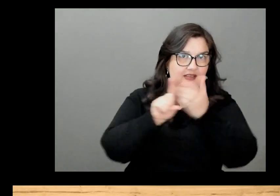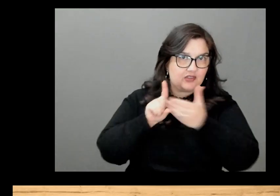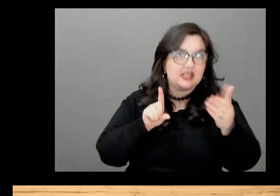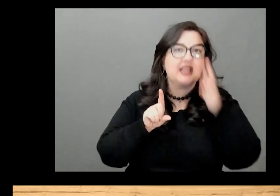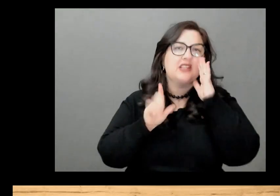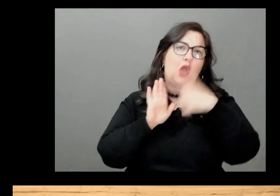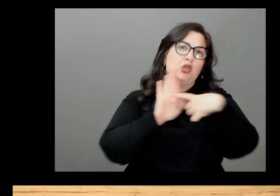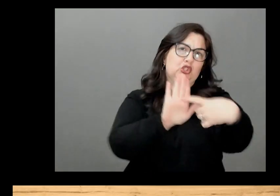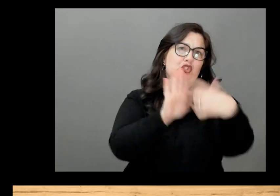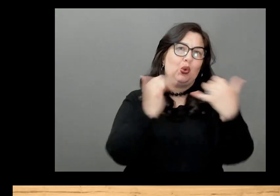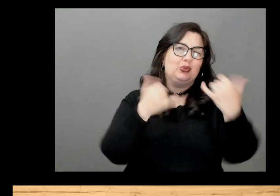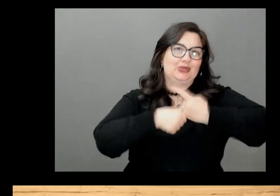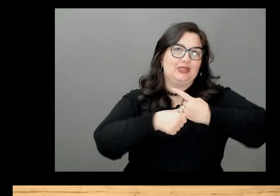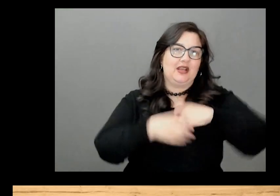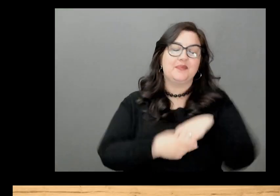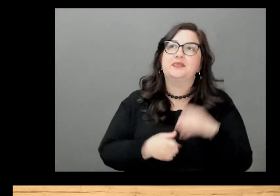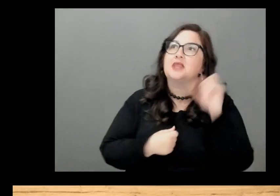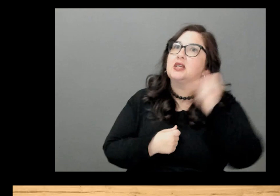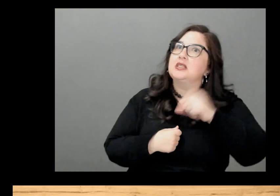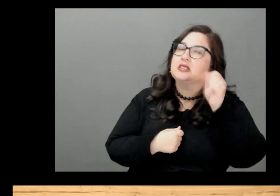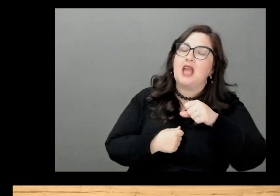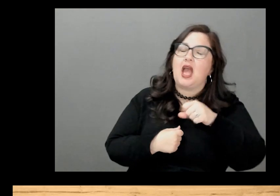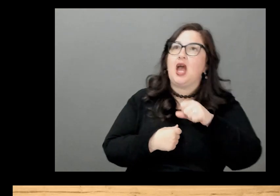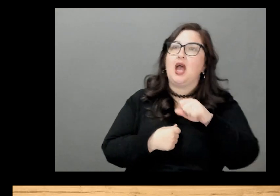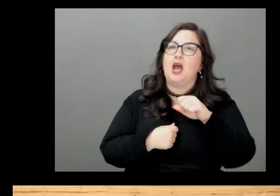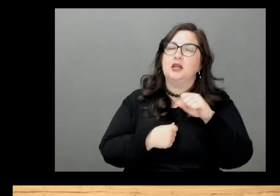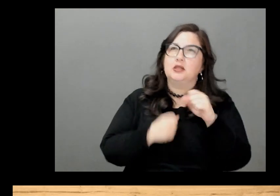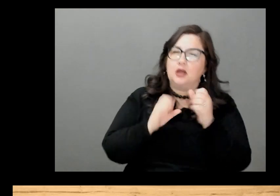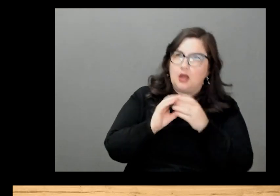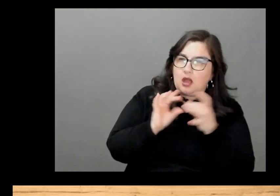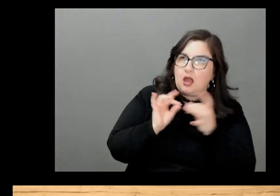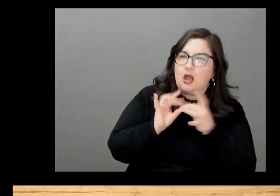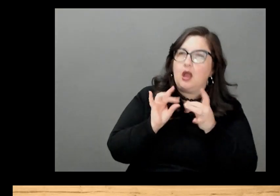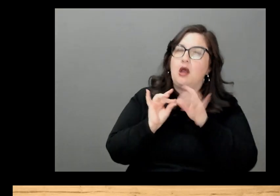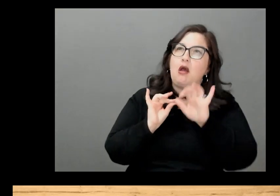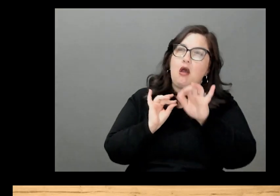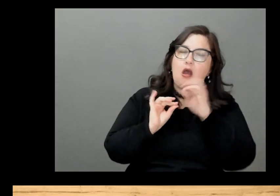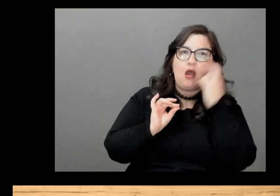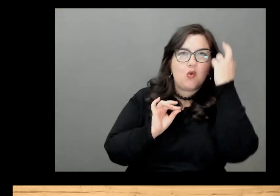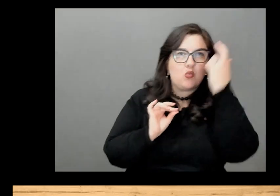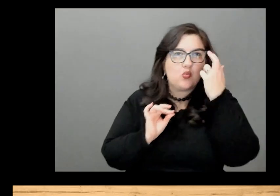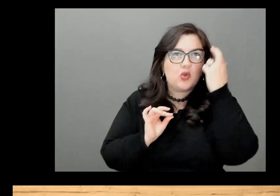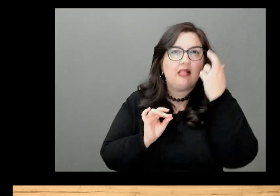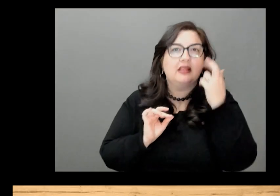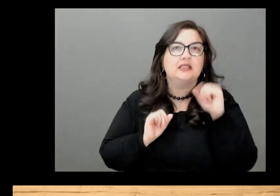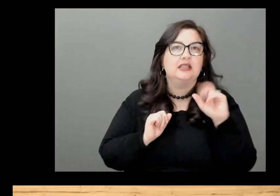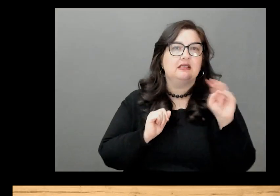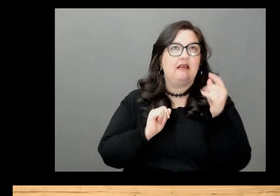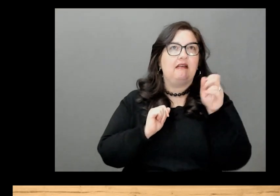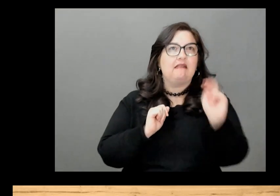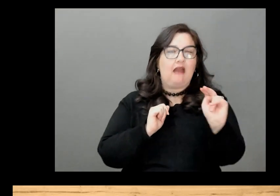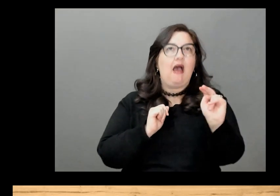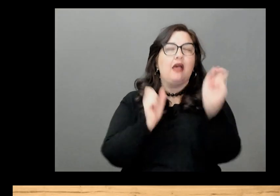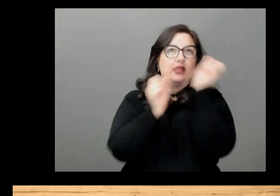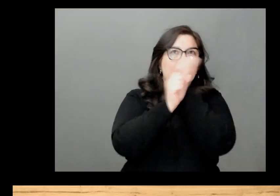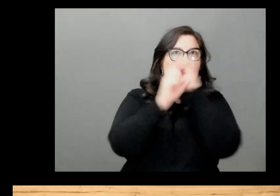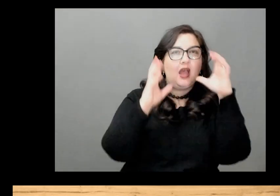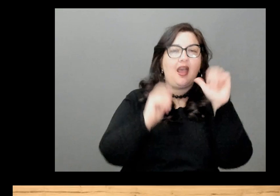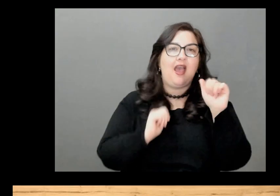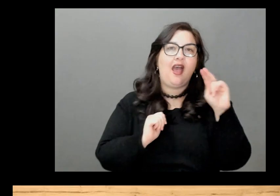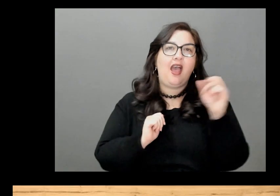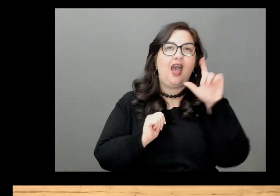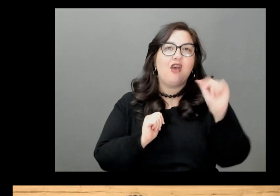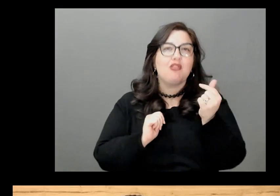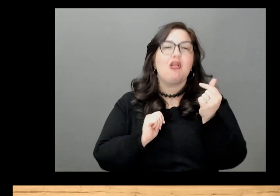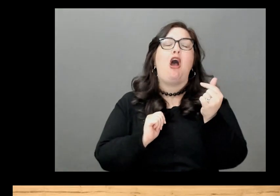today. Yeah, as you two were talking, I realized that Nathan kind of painted this nice picture of an analog